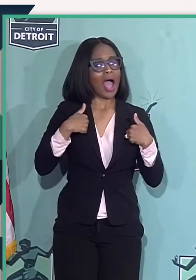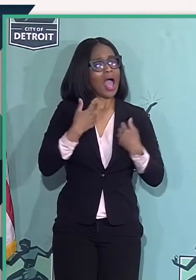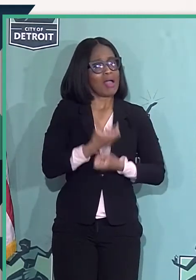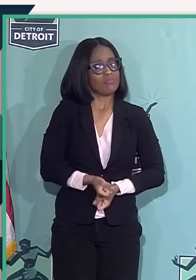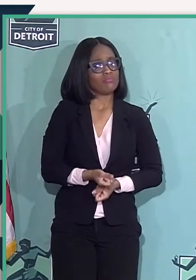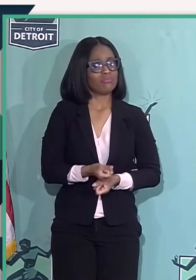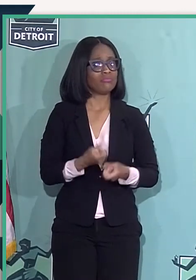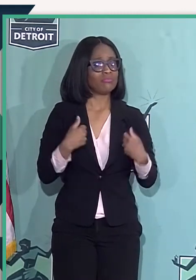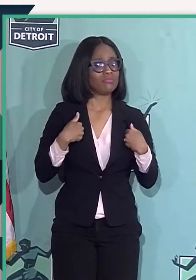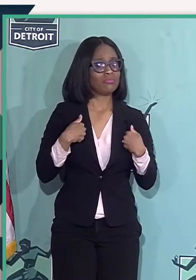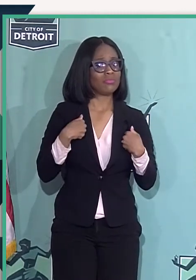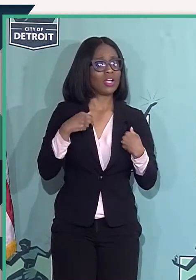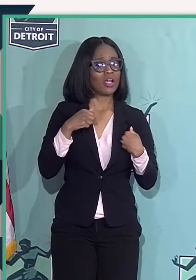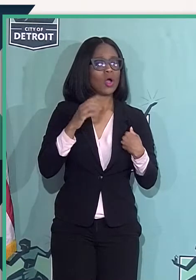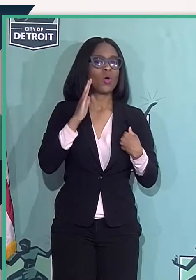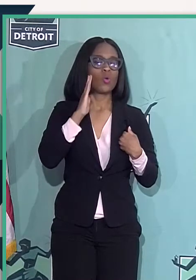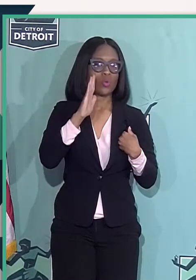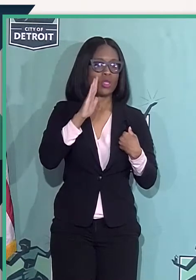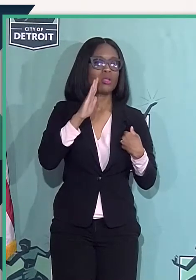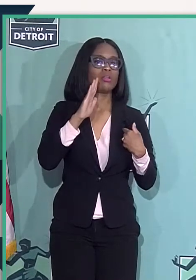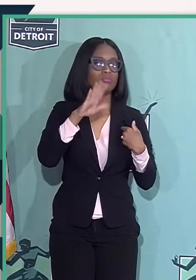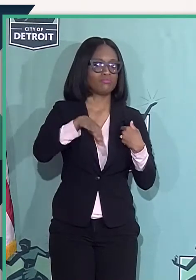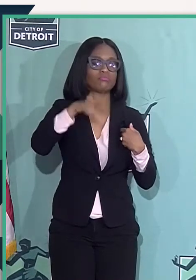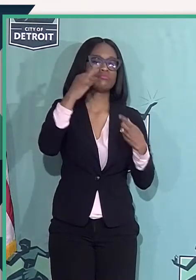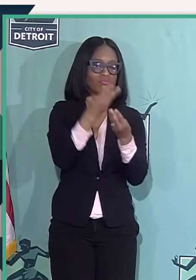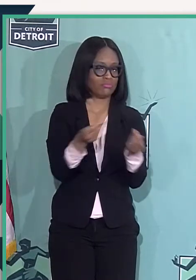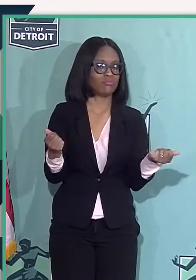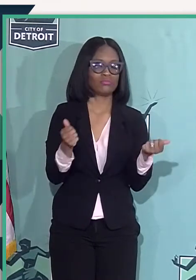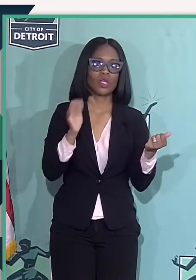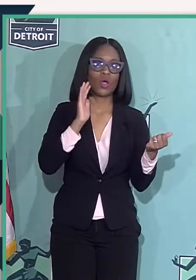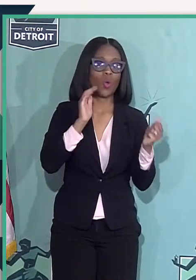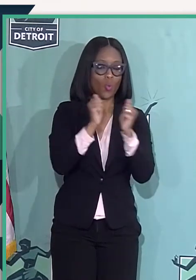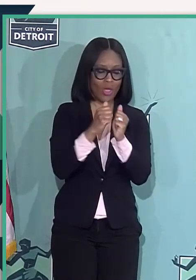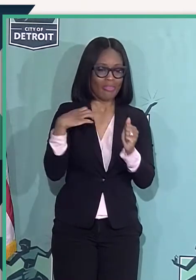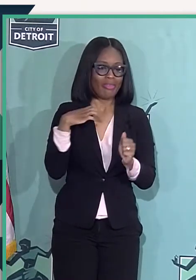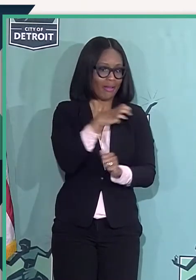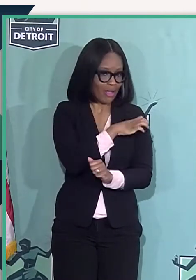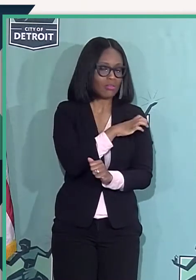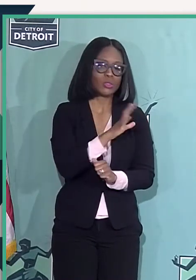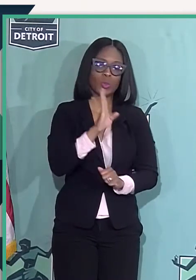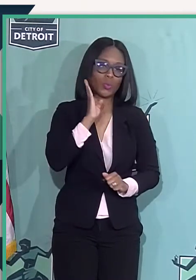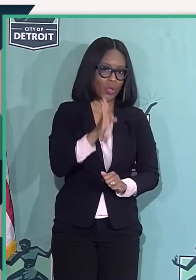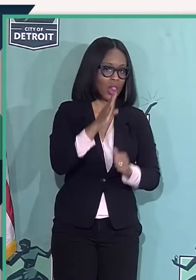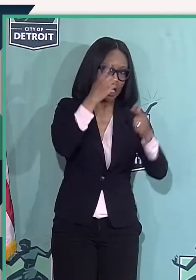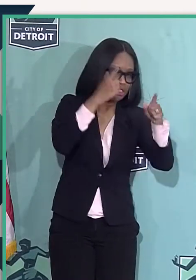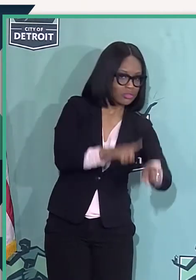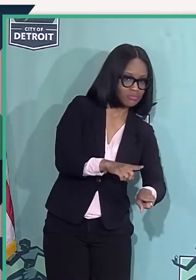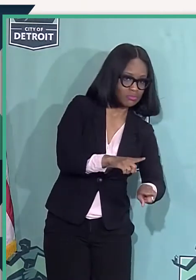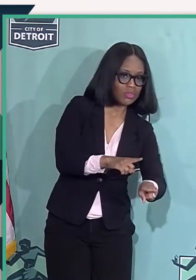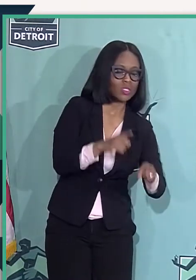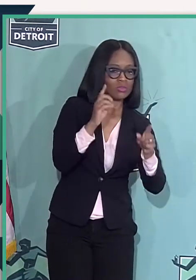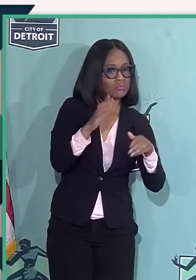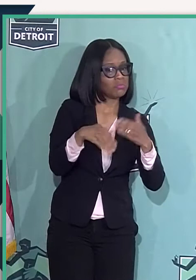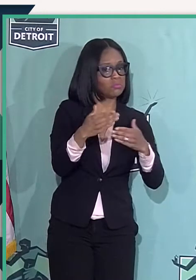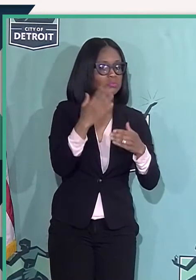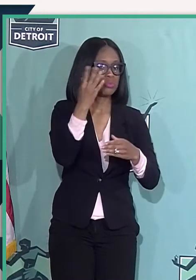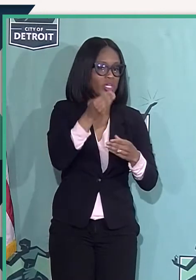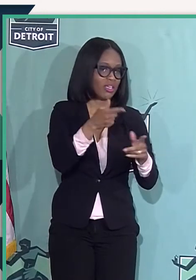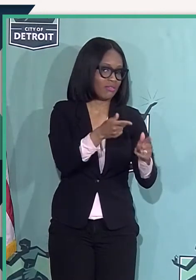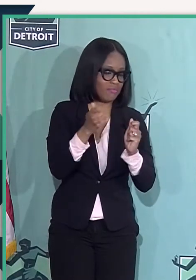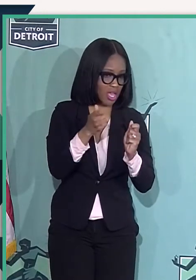confident that we will get to a solution with council on this relatively quickly. I think there appears to